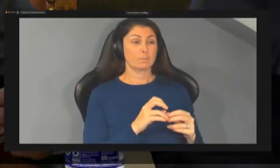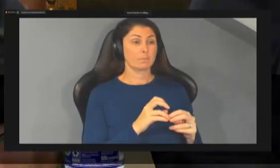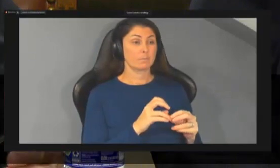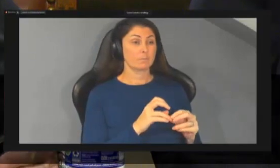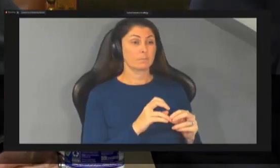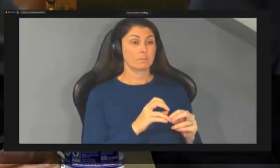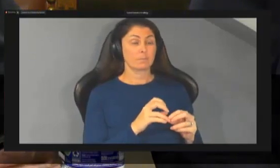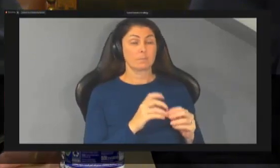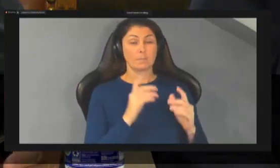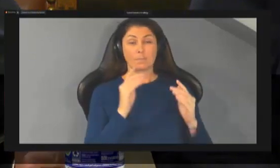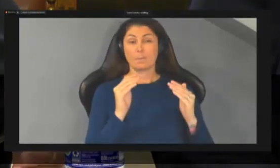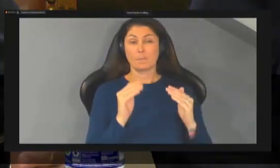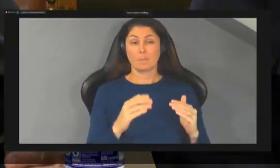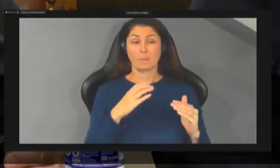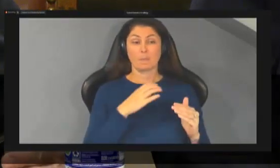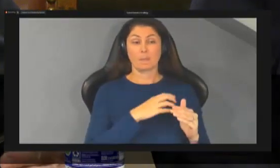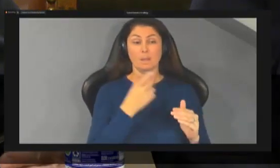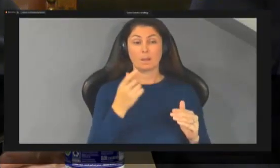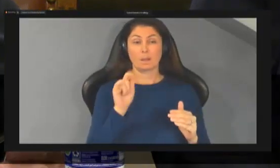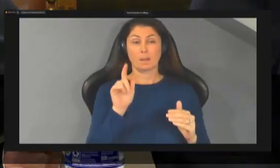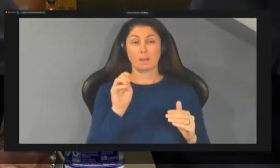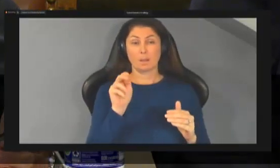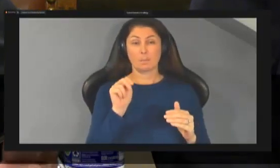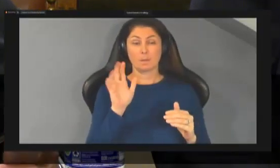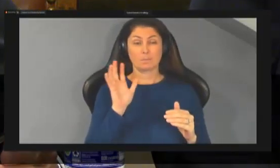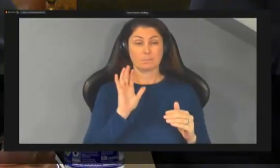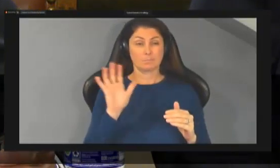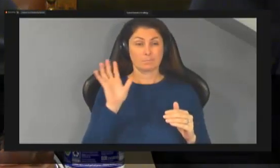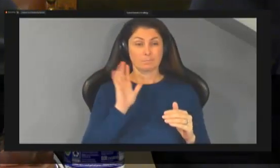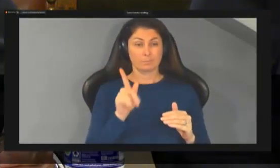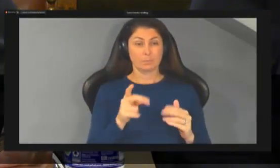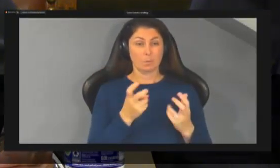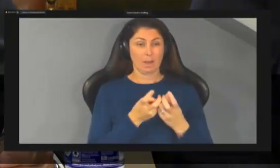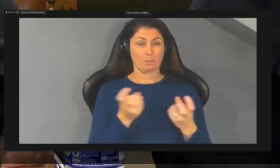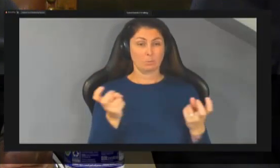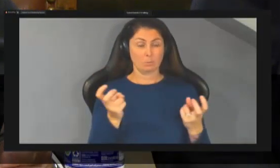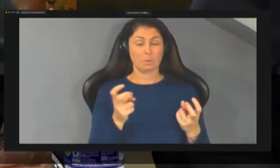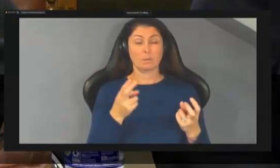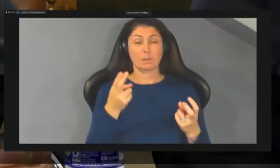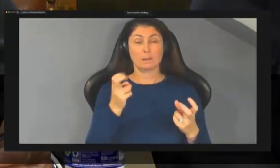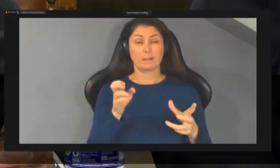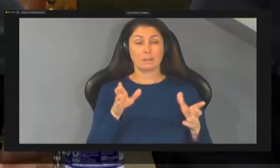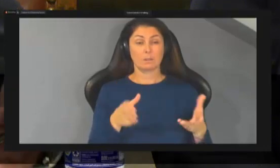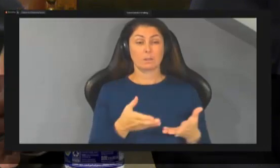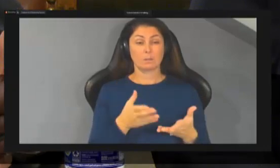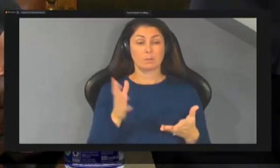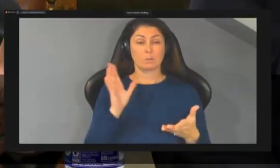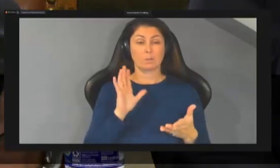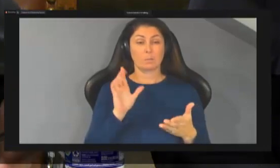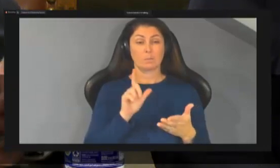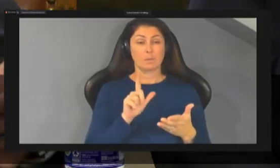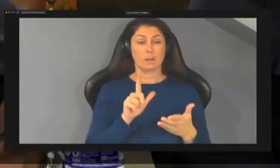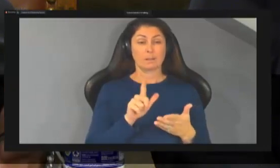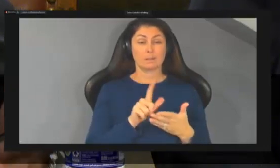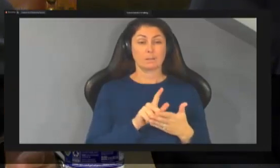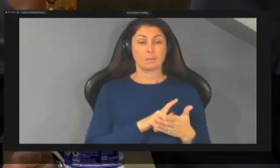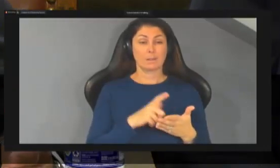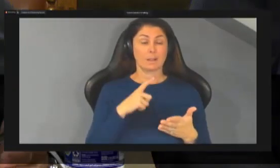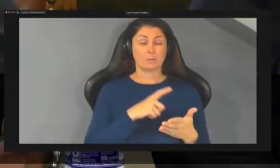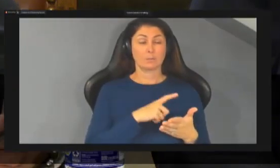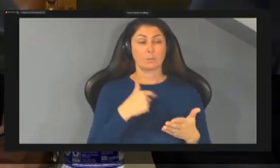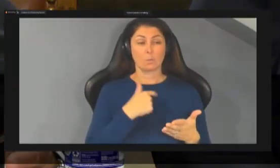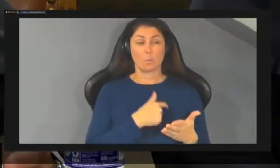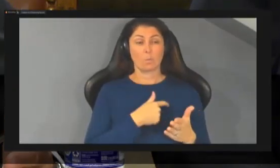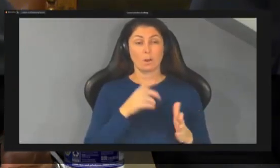then Councilman Gilman was serving on the council, he introduced past legislation where we actually auction